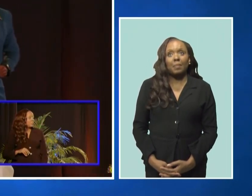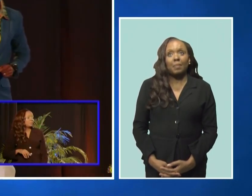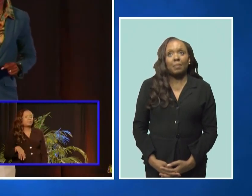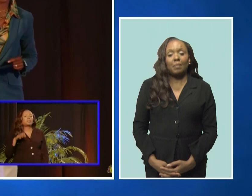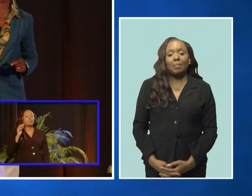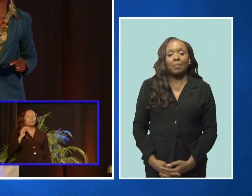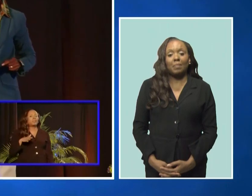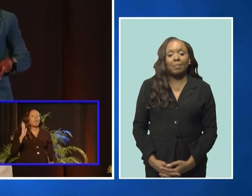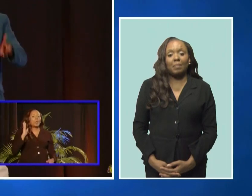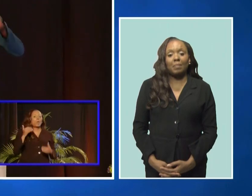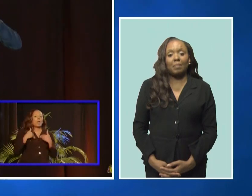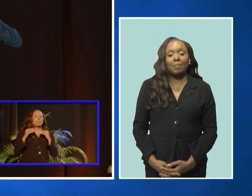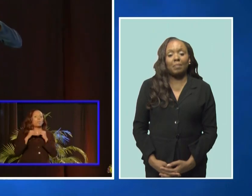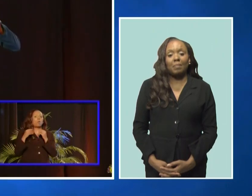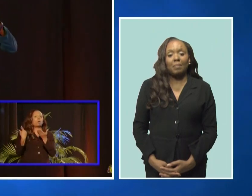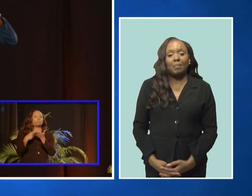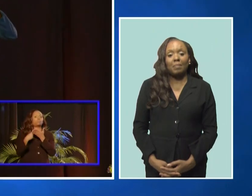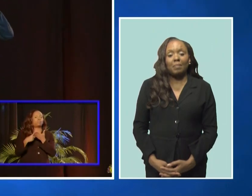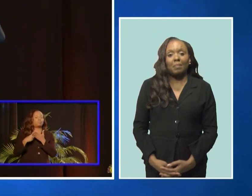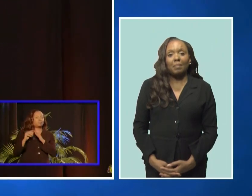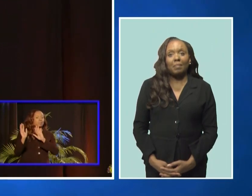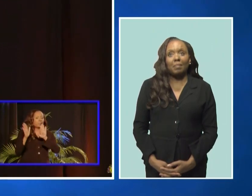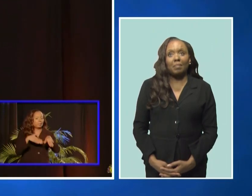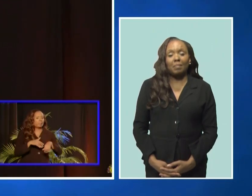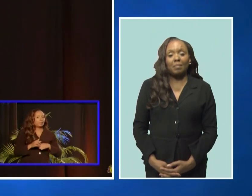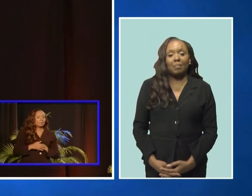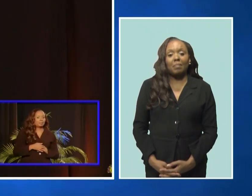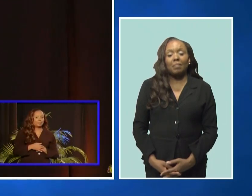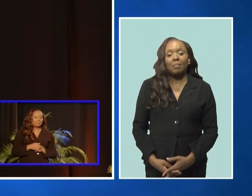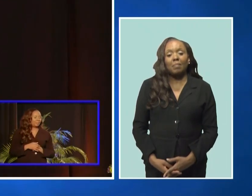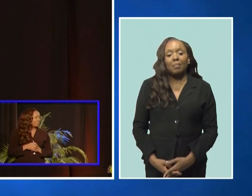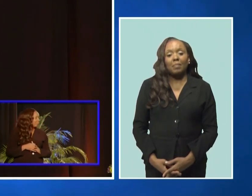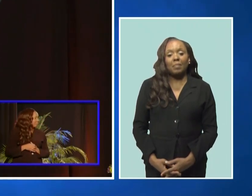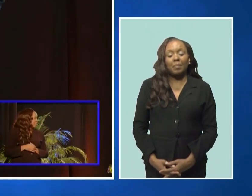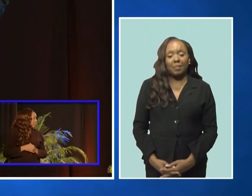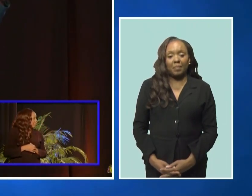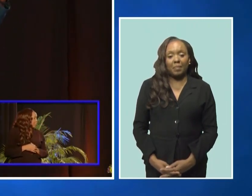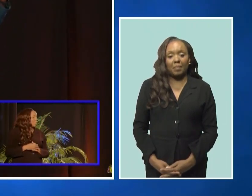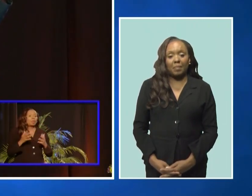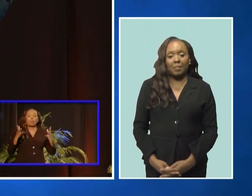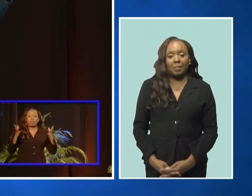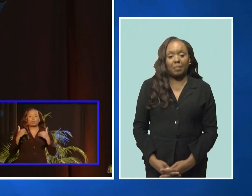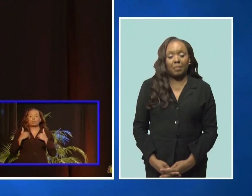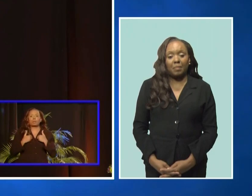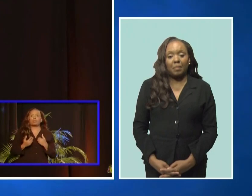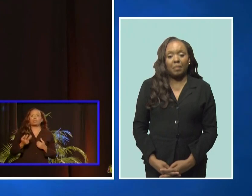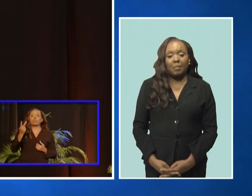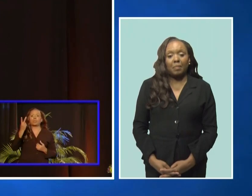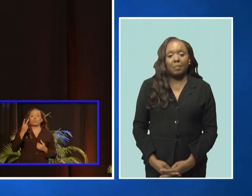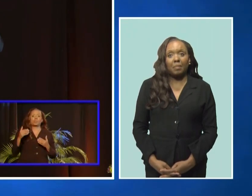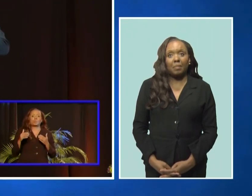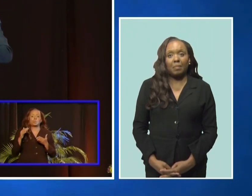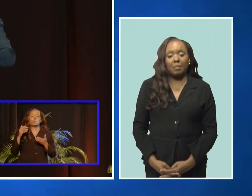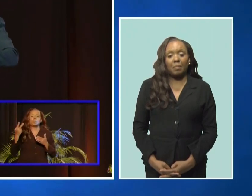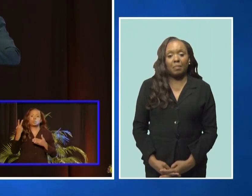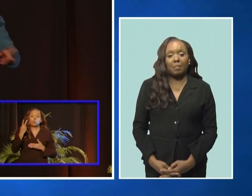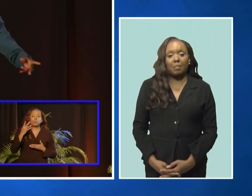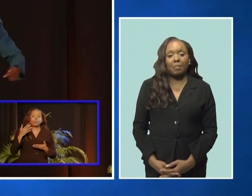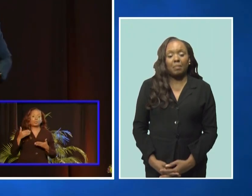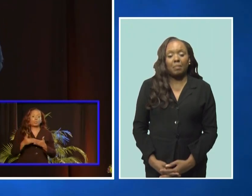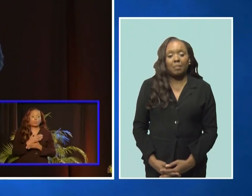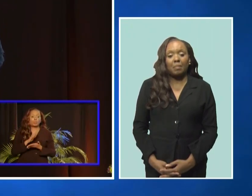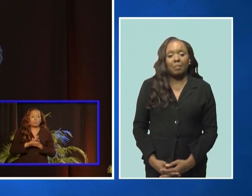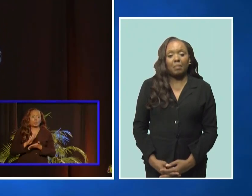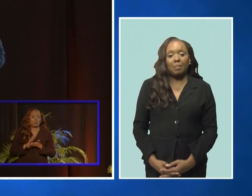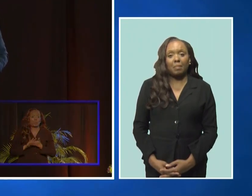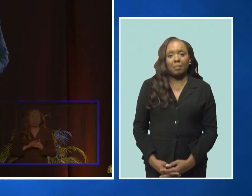consultations. We're going to have, they're proposing 2 new schools that will lower the teacher-student